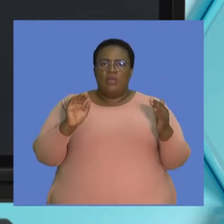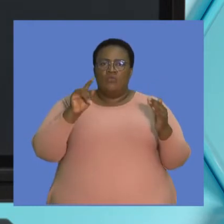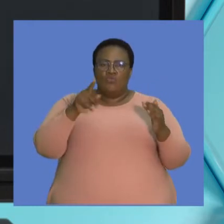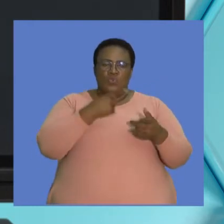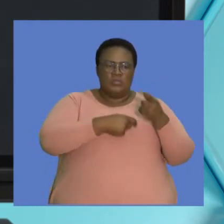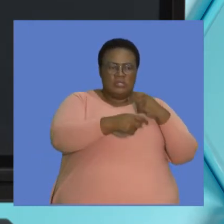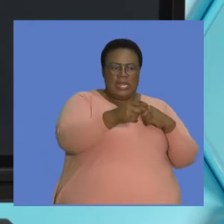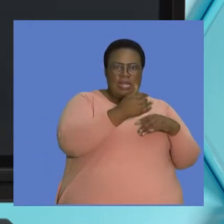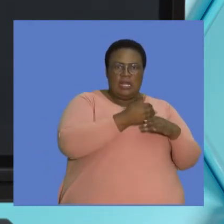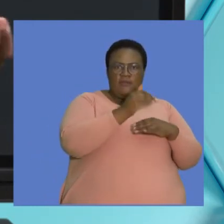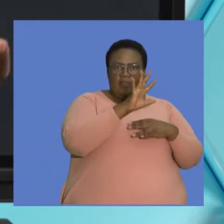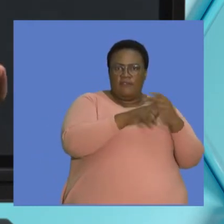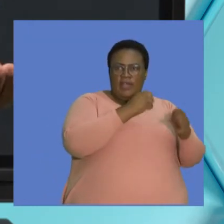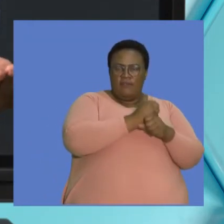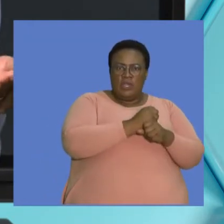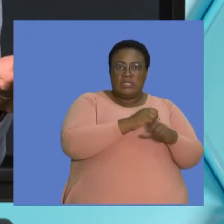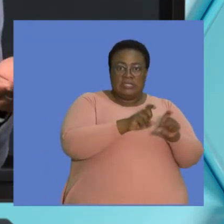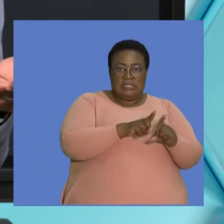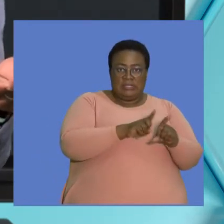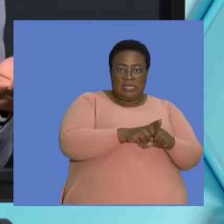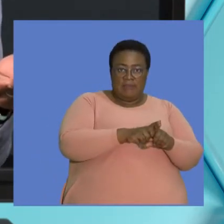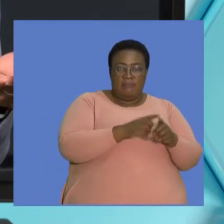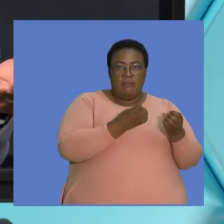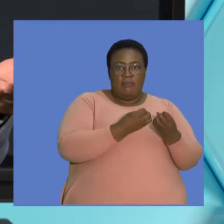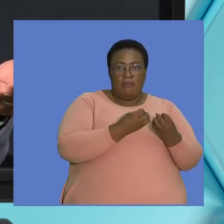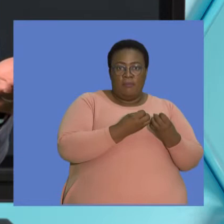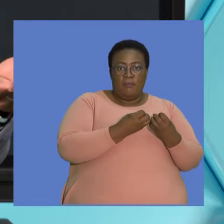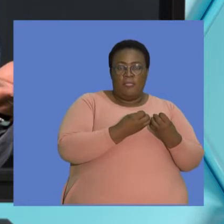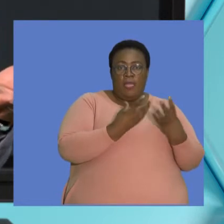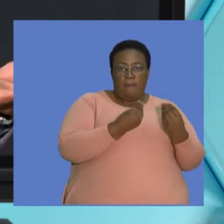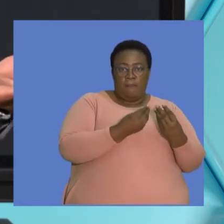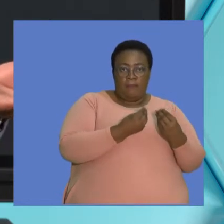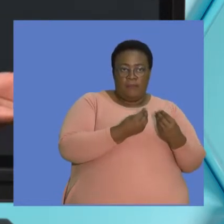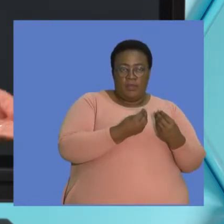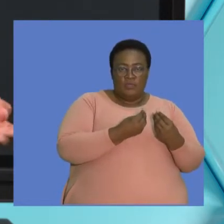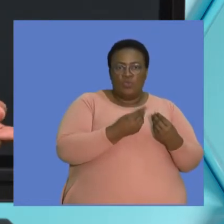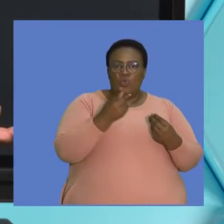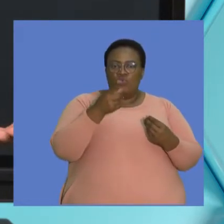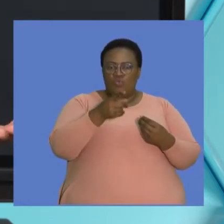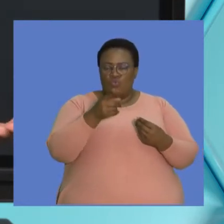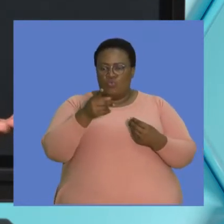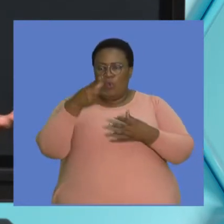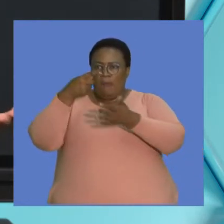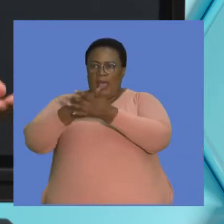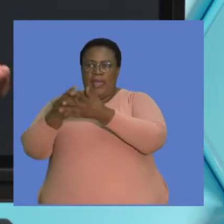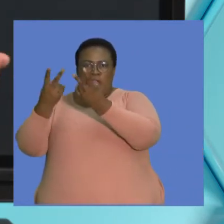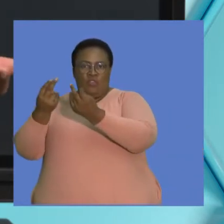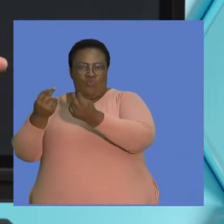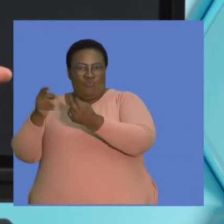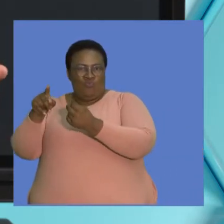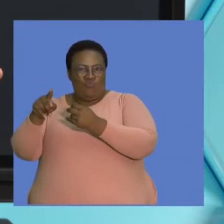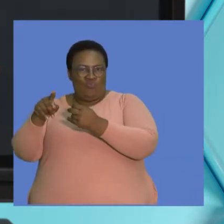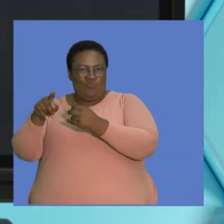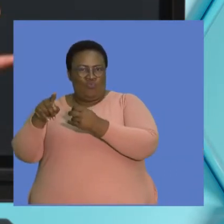compare between you selling it after 5 years at the same rate and you maybe buying the new one